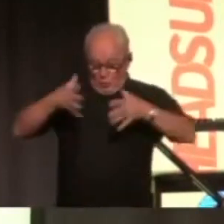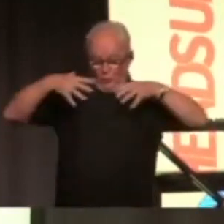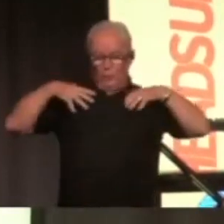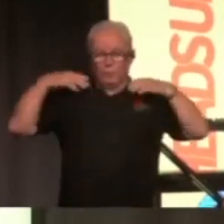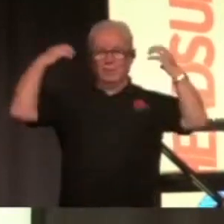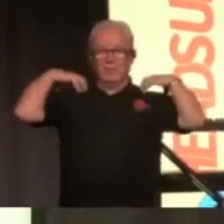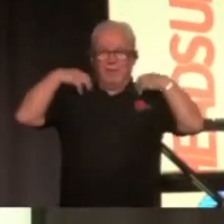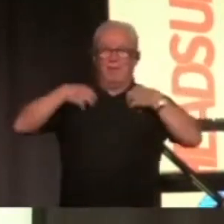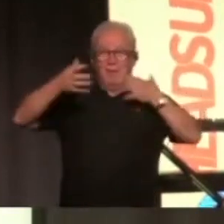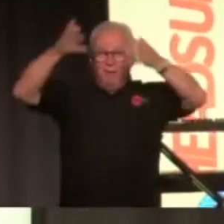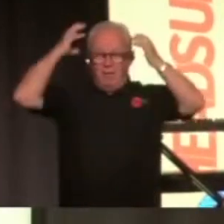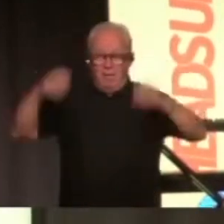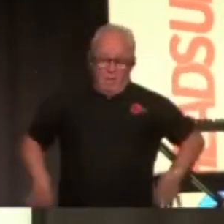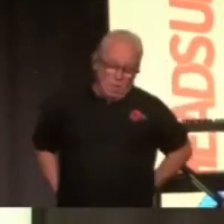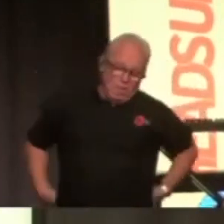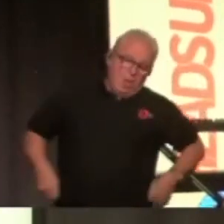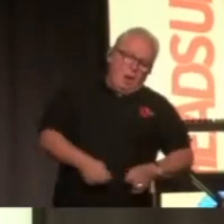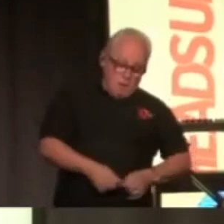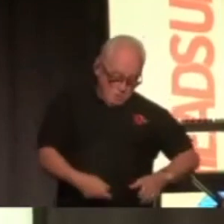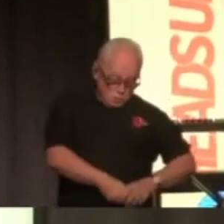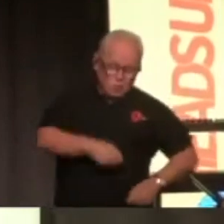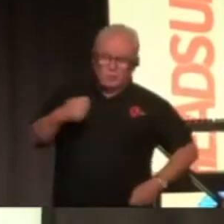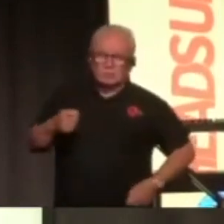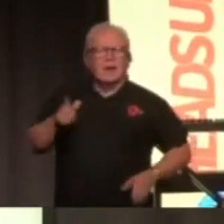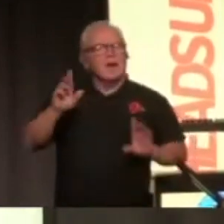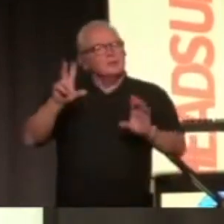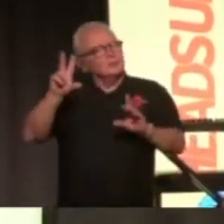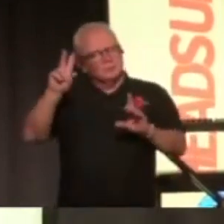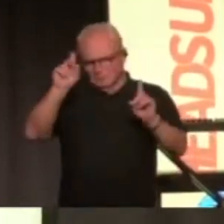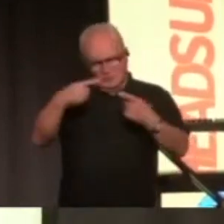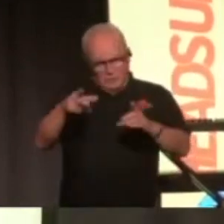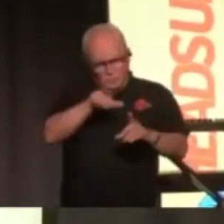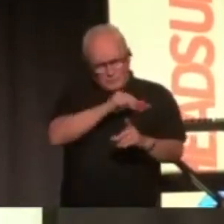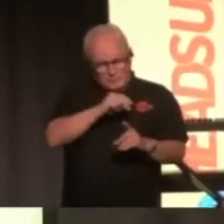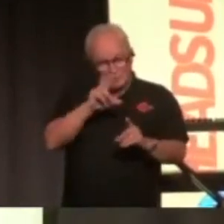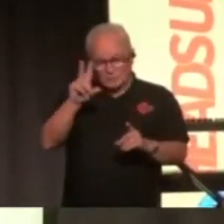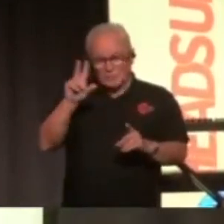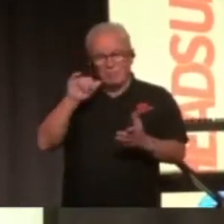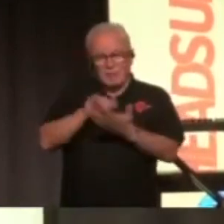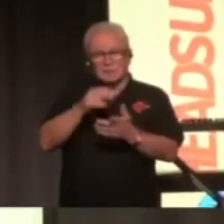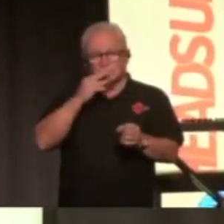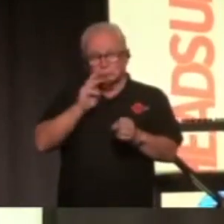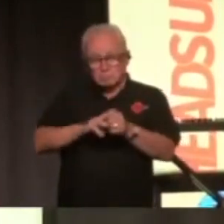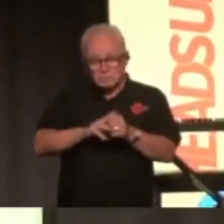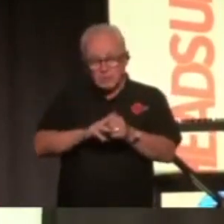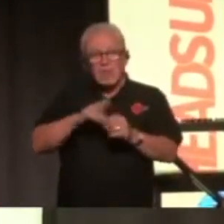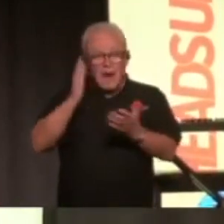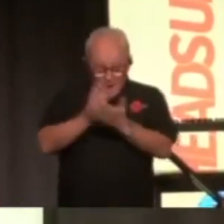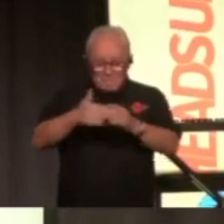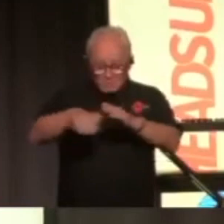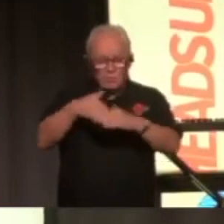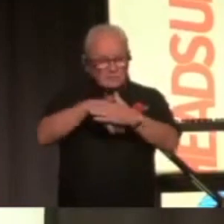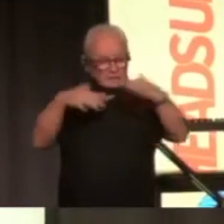has for you. With every blessing and promise, there is a battle. There is a battle with